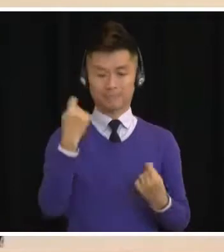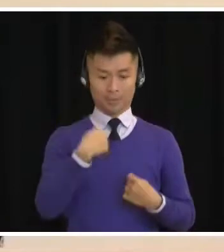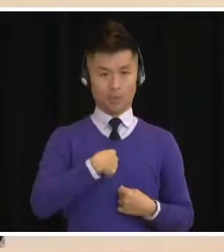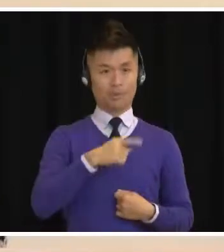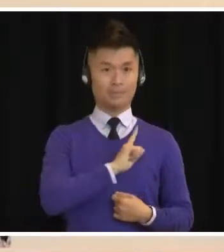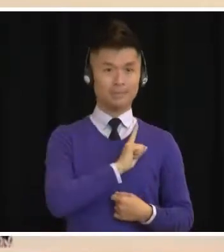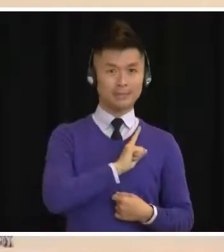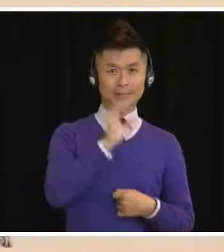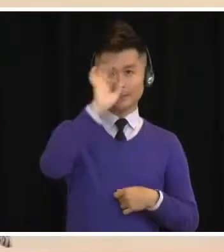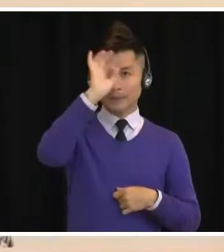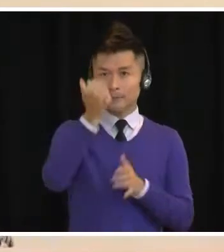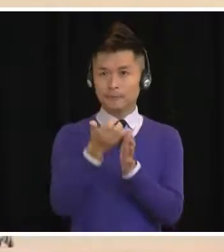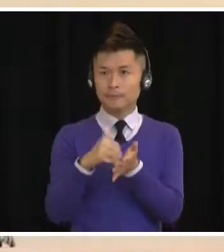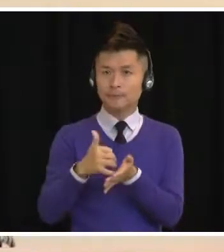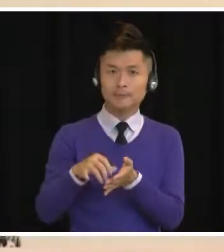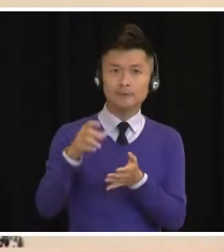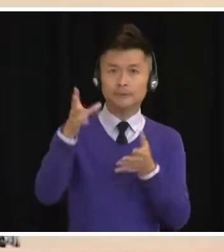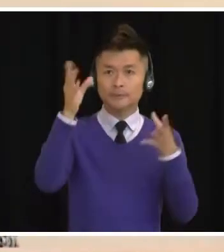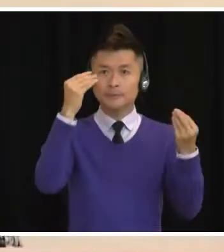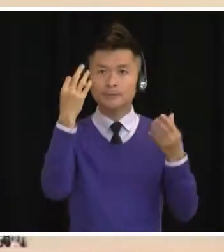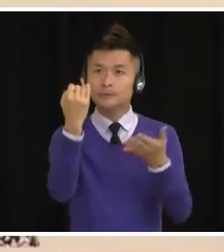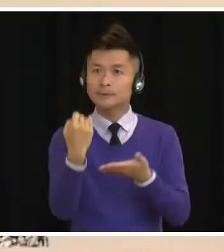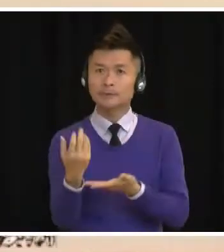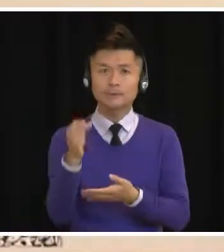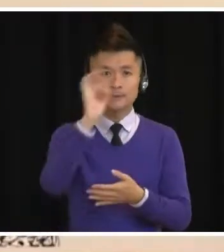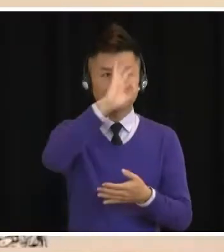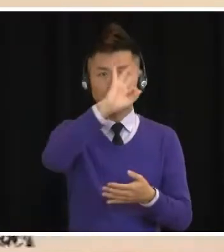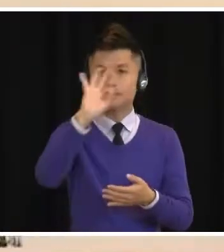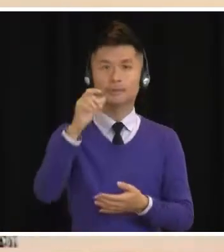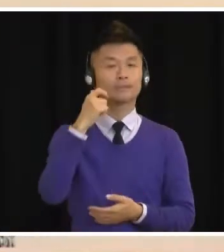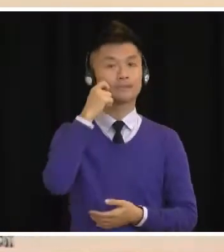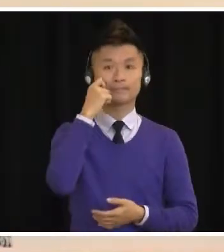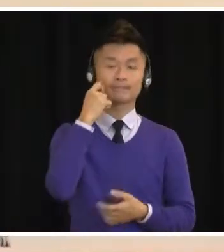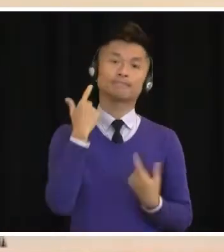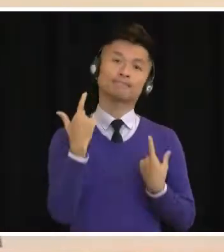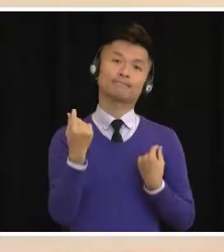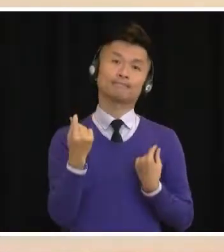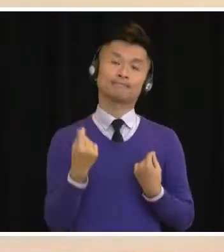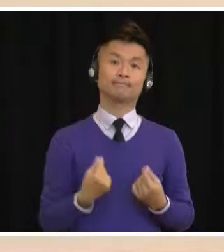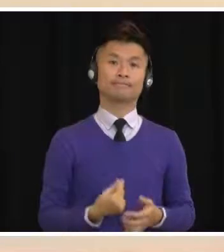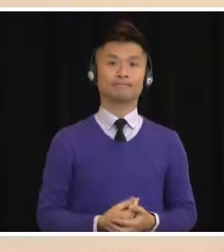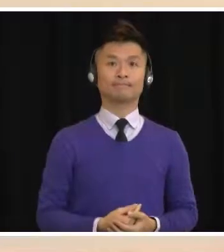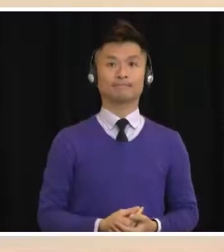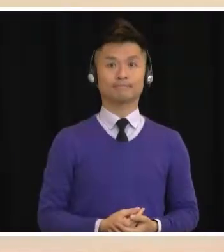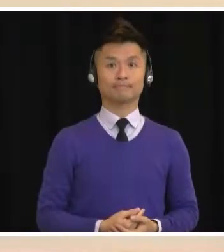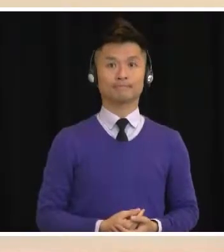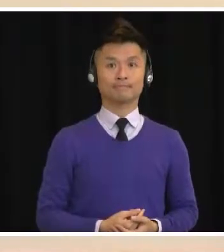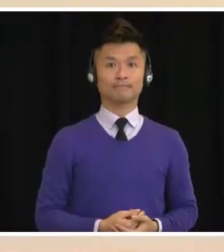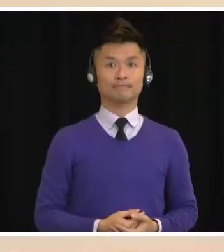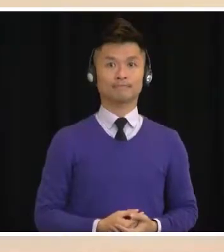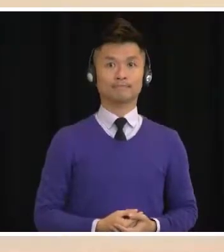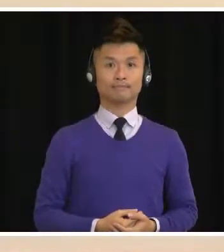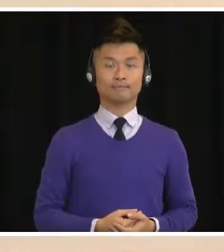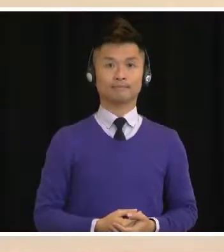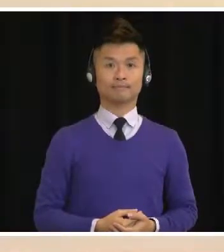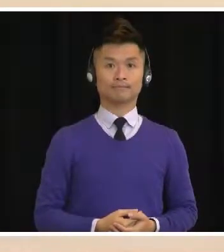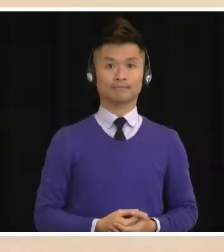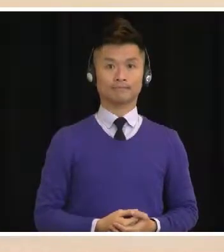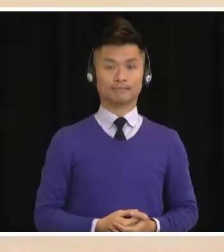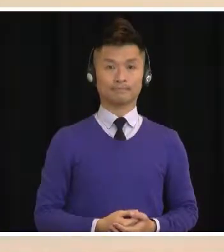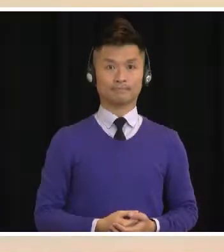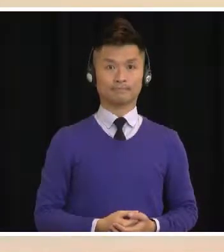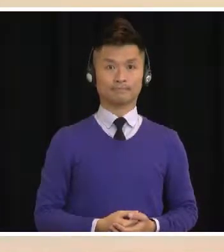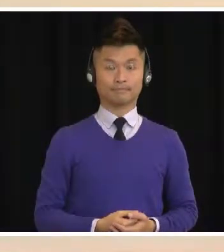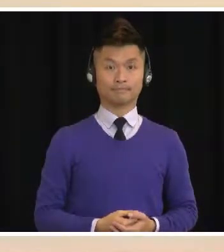for children. I understand that there is a move in some of the local councils for participatory